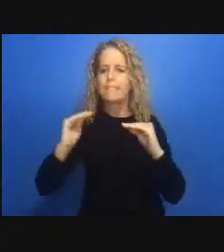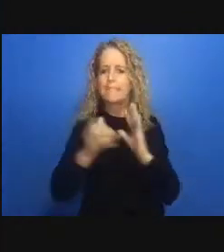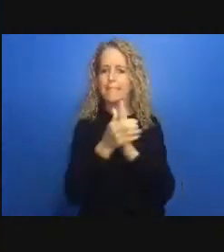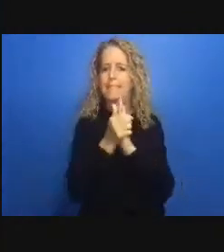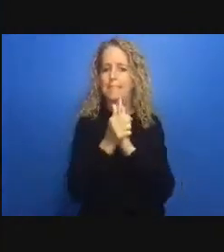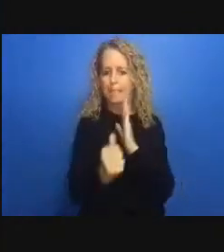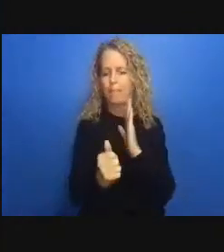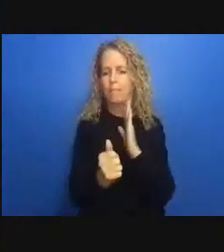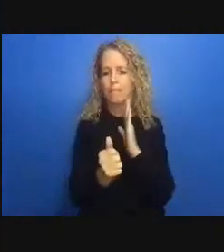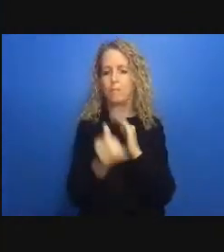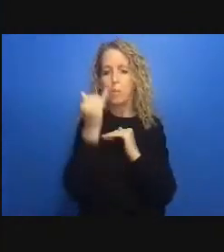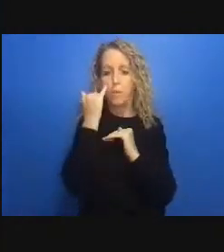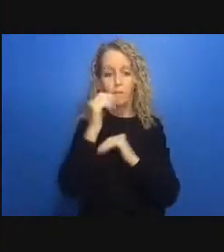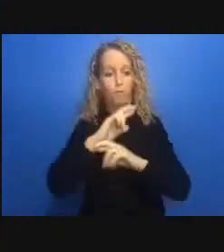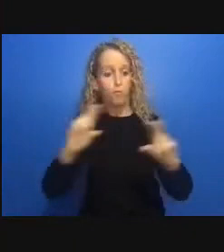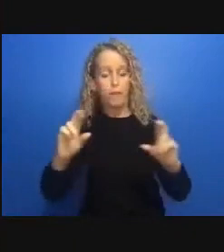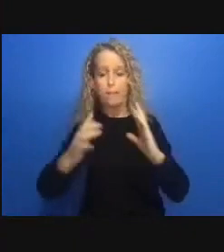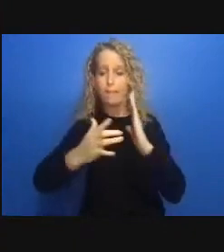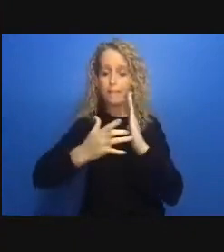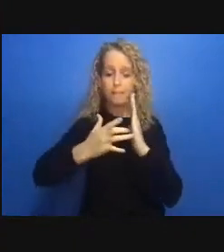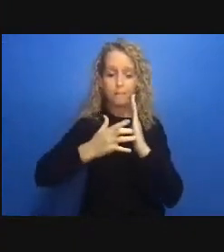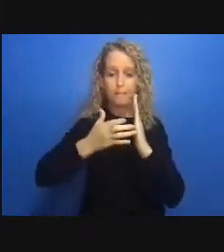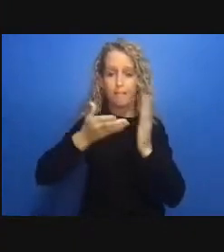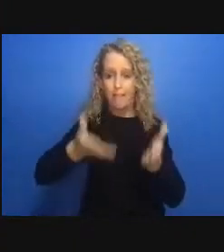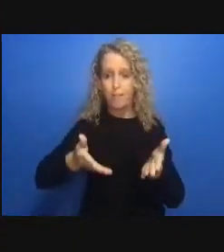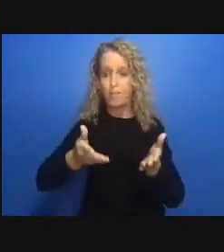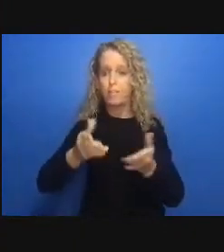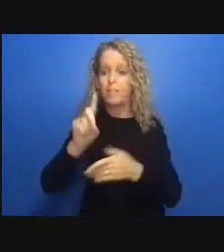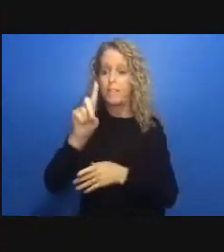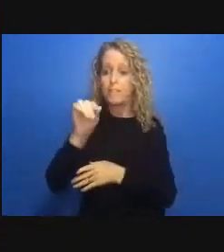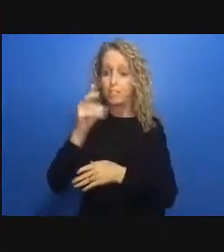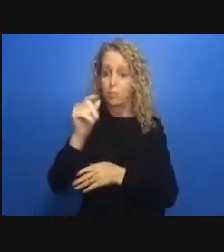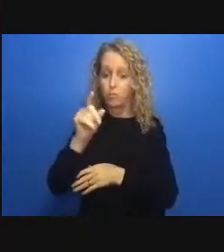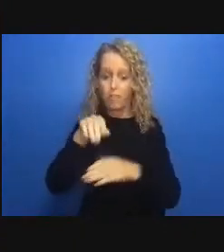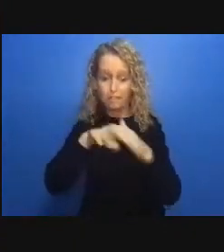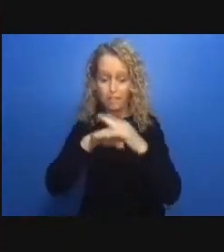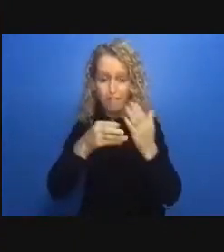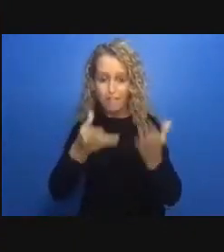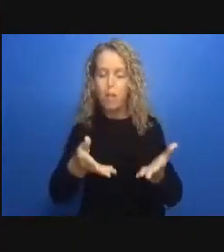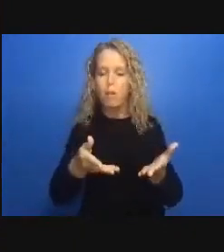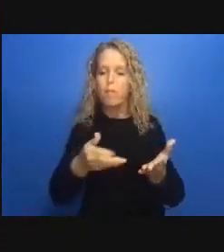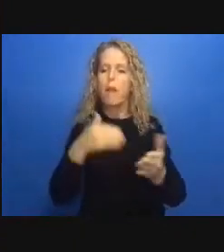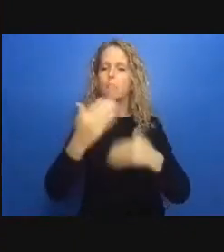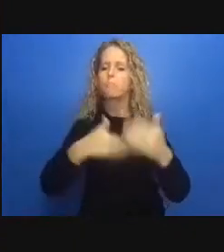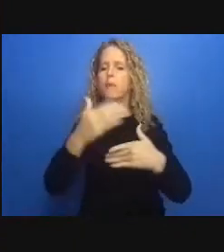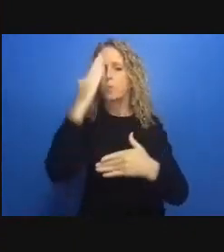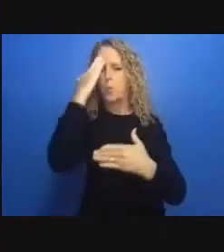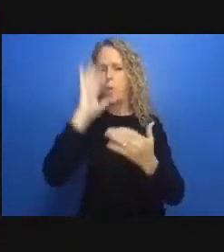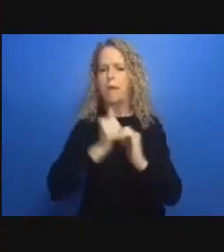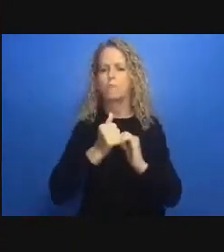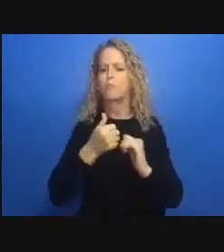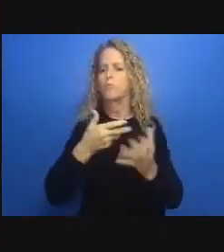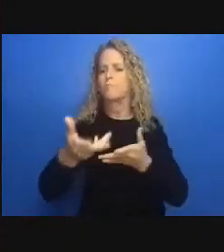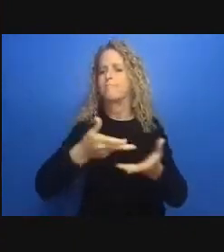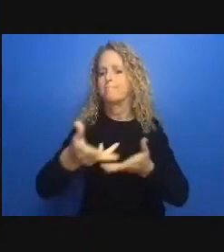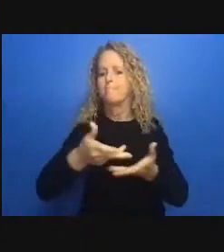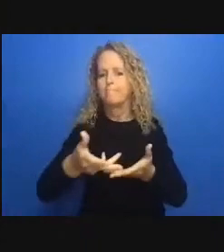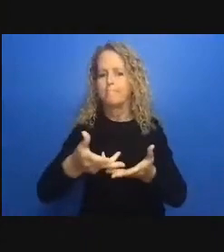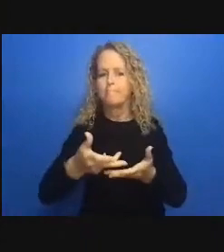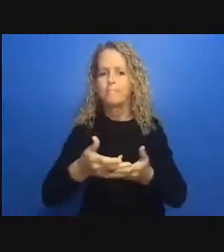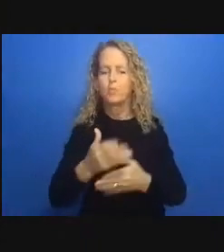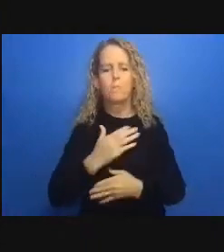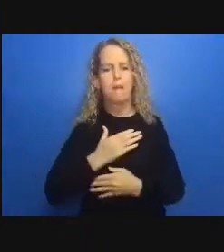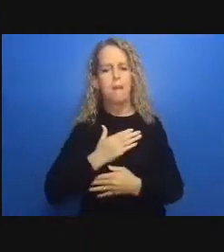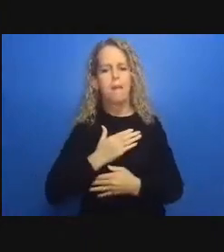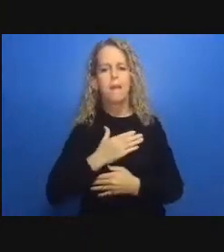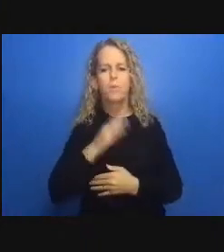function in a digital economy. So the two recommendations that I'm going to speak to are around this. How do we help Nova Scotians get the digital skills